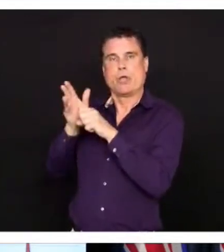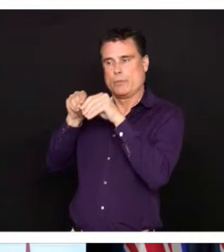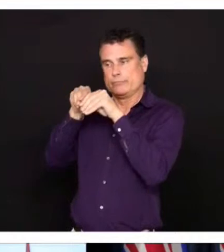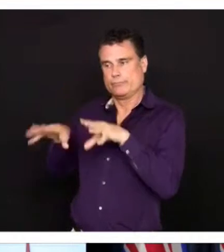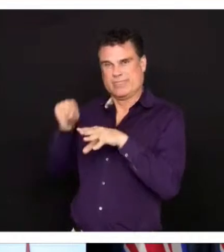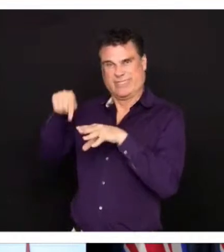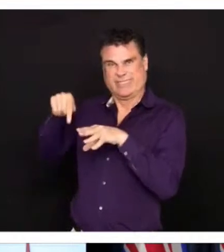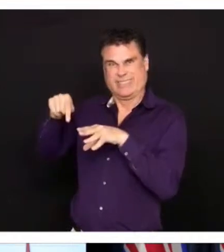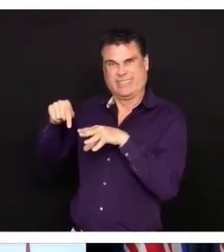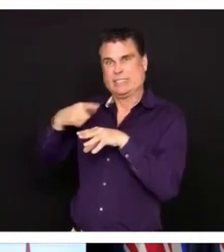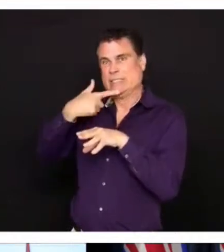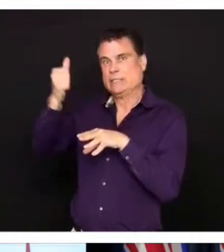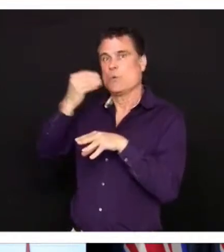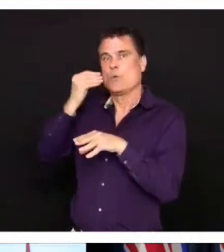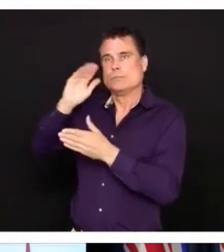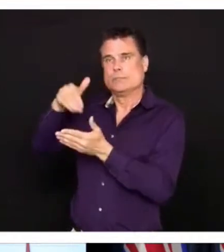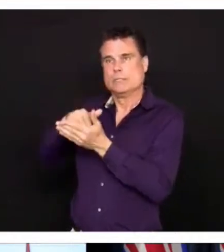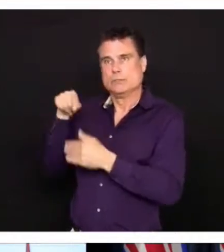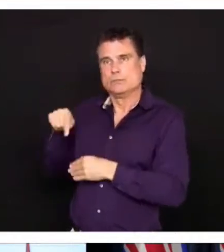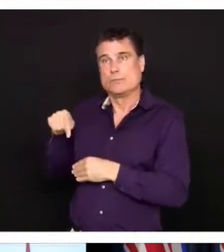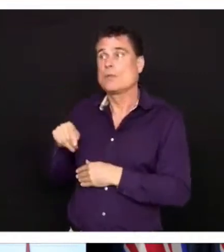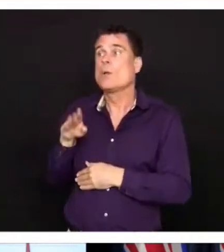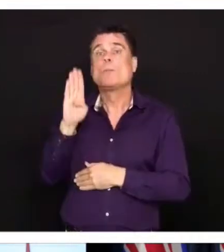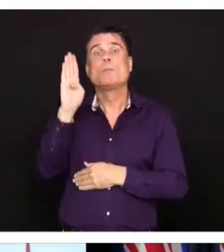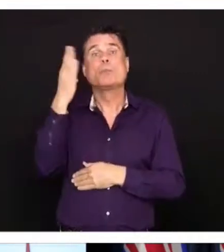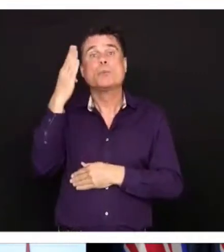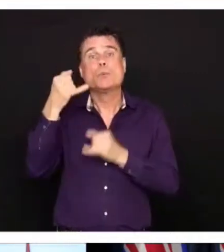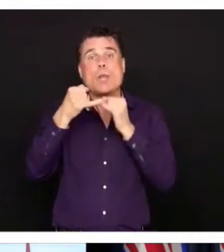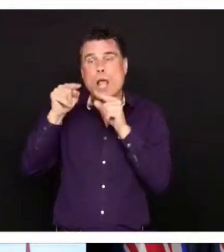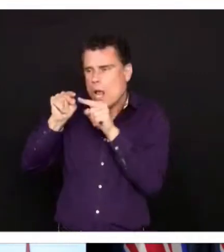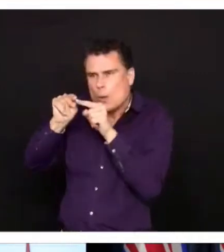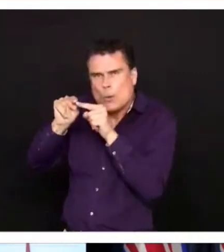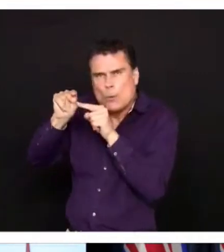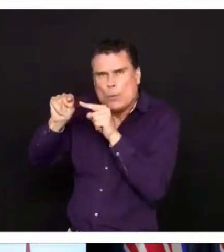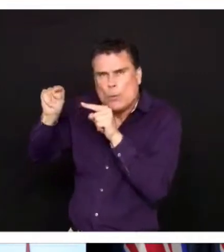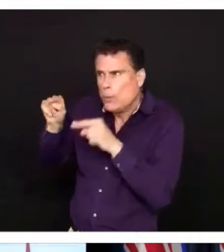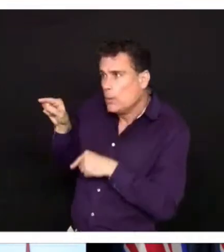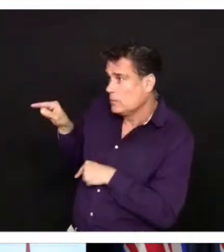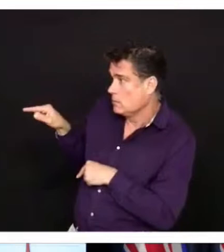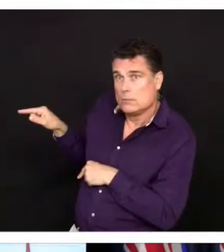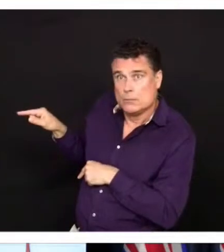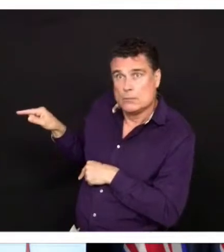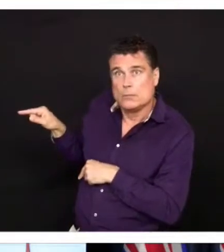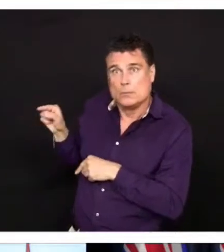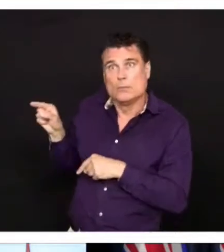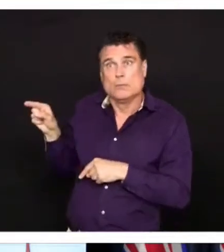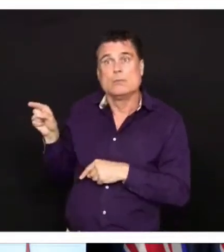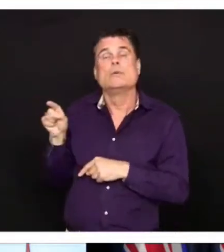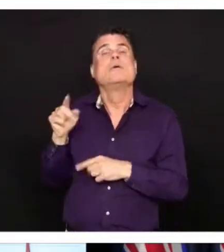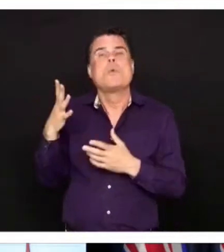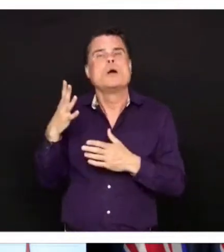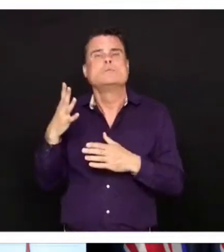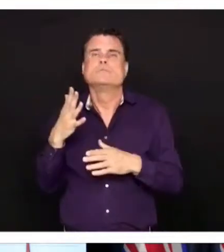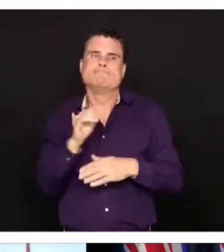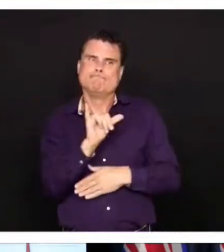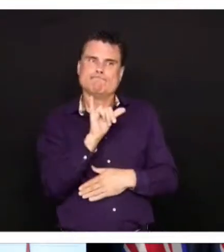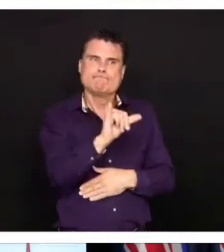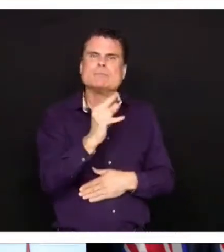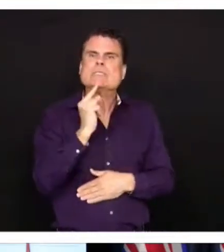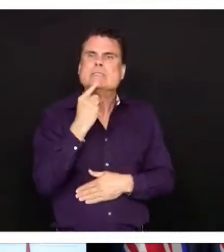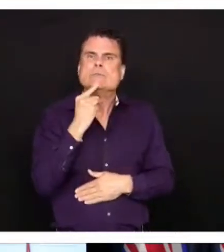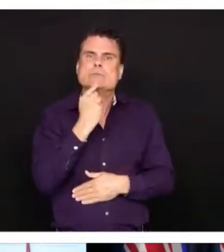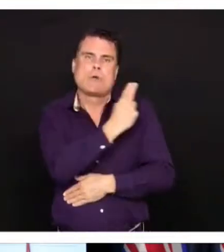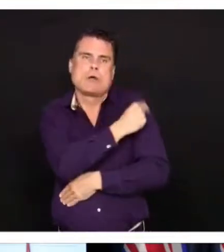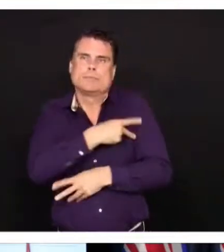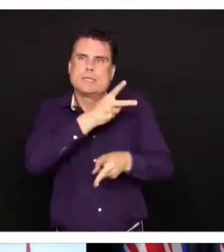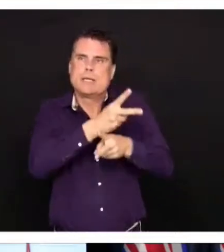of where we are now in this pandemic. It's the number of people who've required critical care in our system in BC.